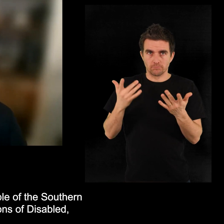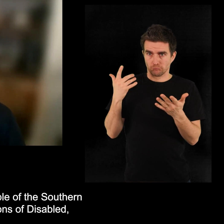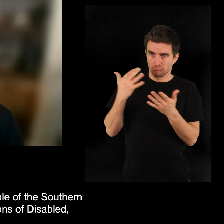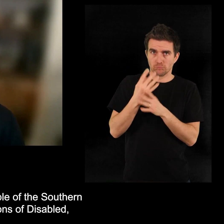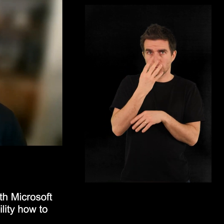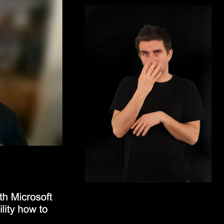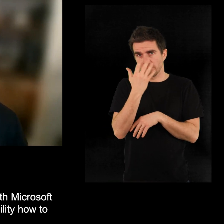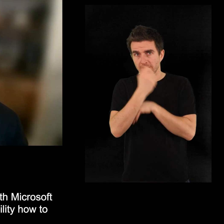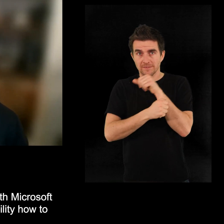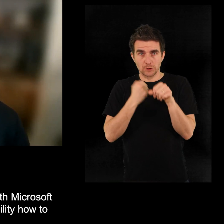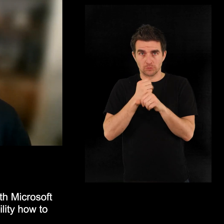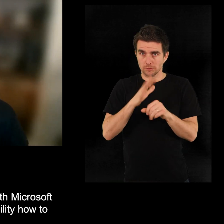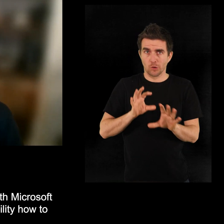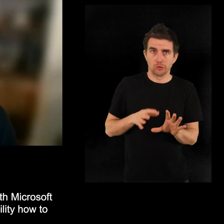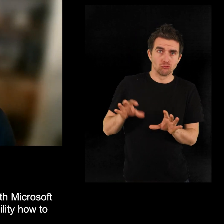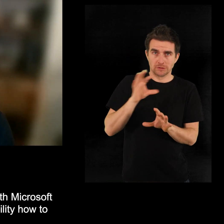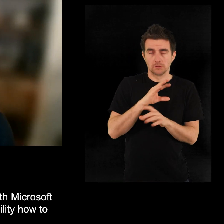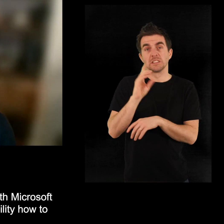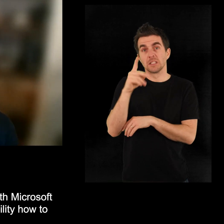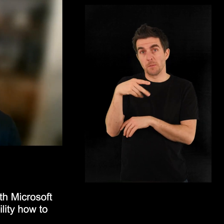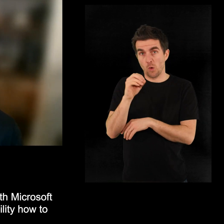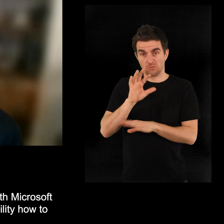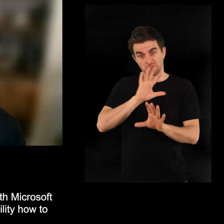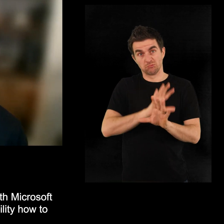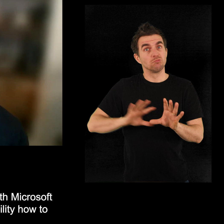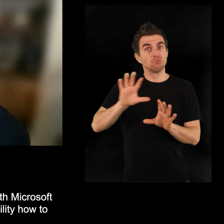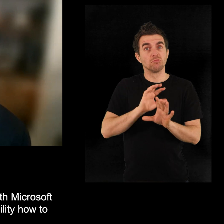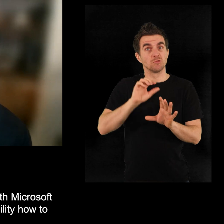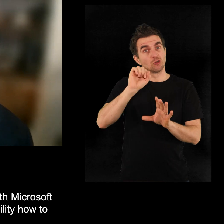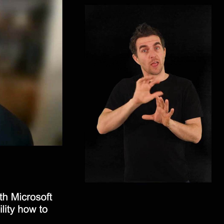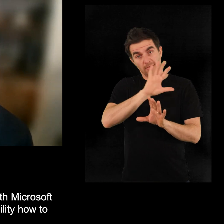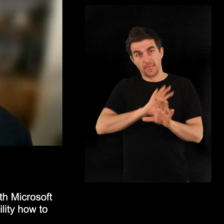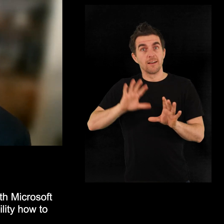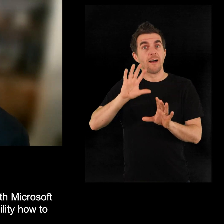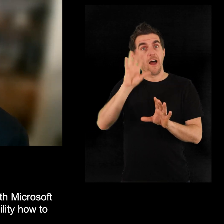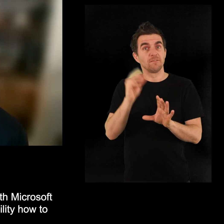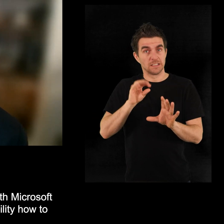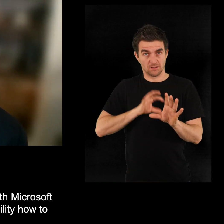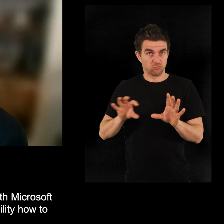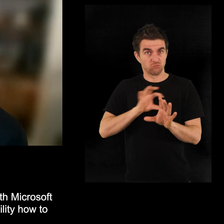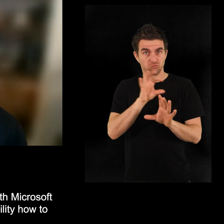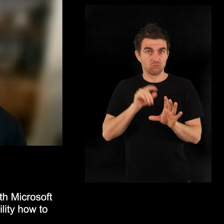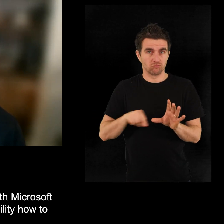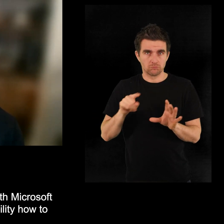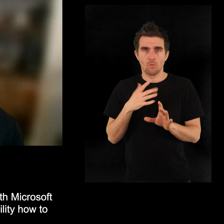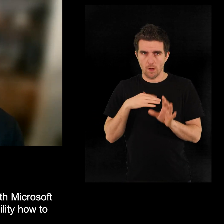of Disabled, SAFOD, has collaborated with Microsoft to spread technology